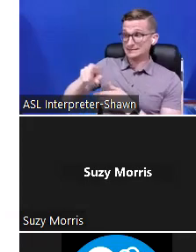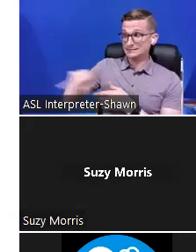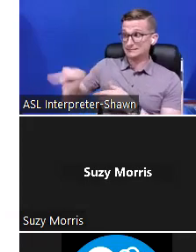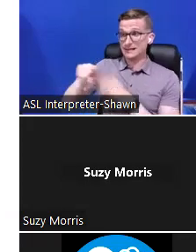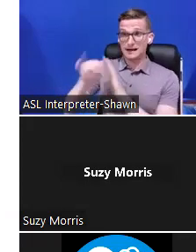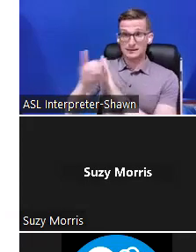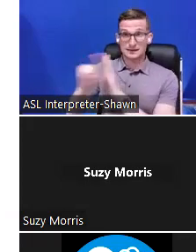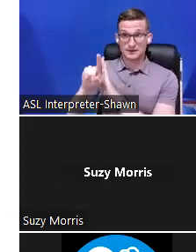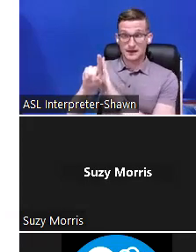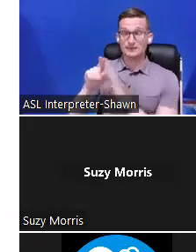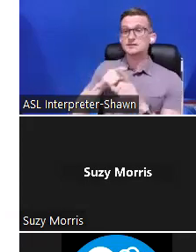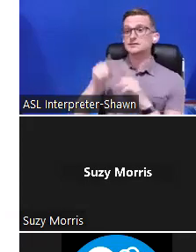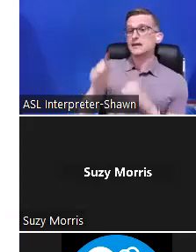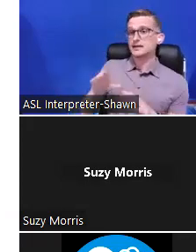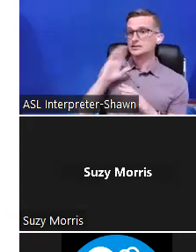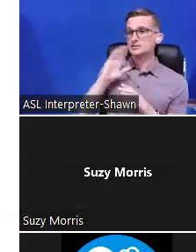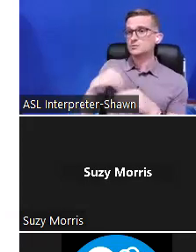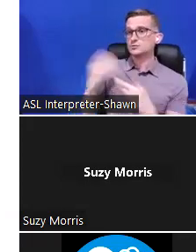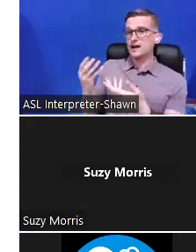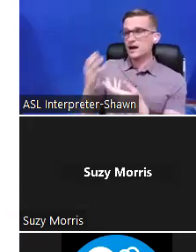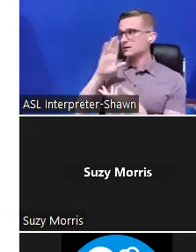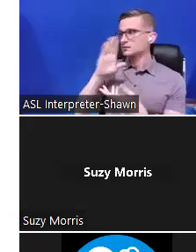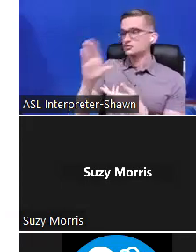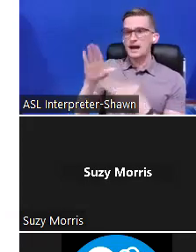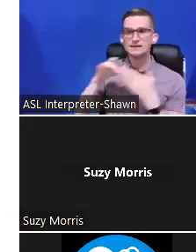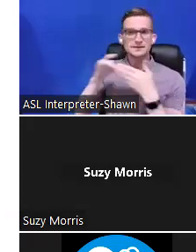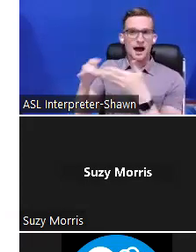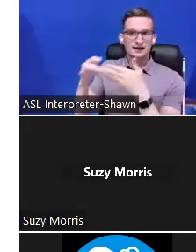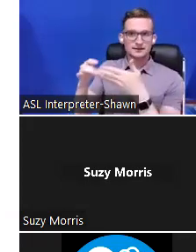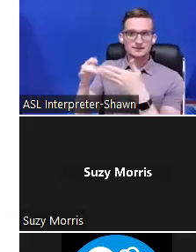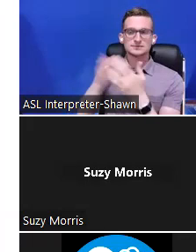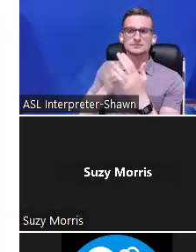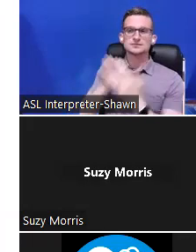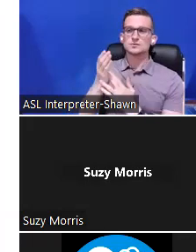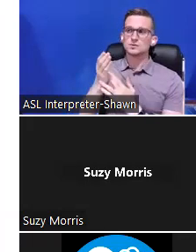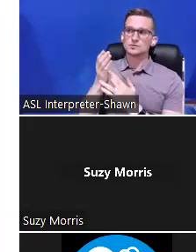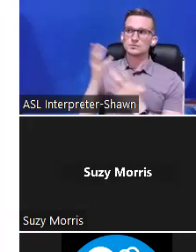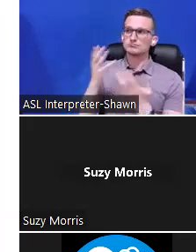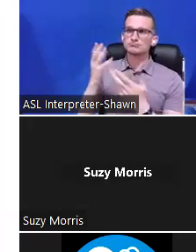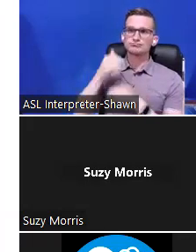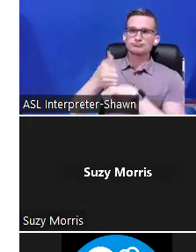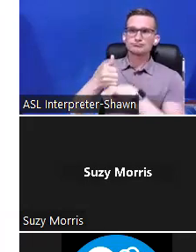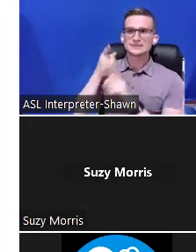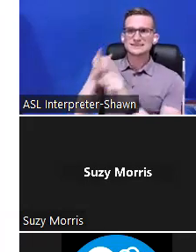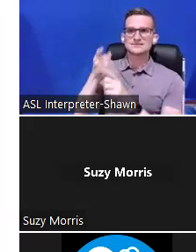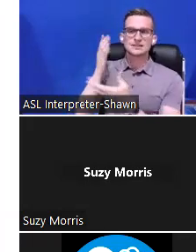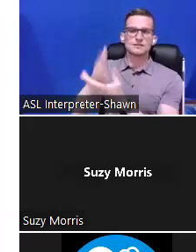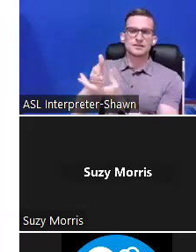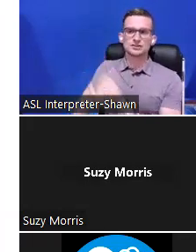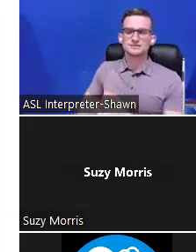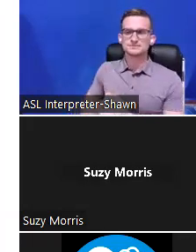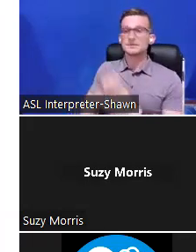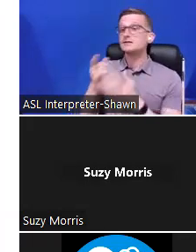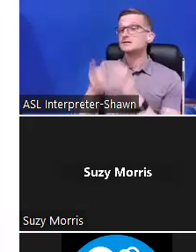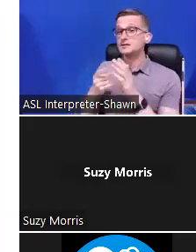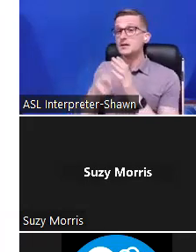The specialists are providing direct guidance through implementing specific interventions. And those interventions are varied,